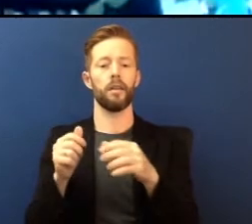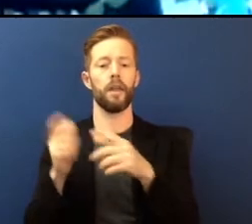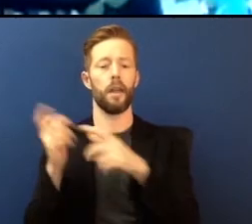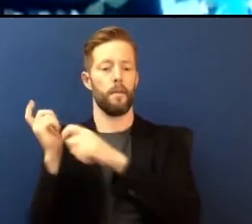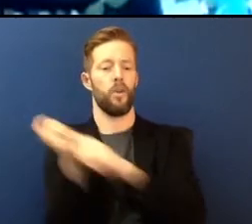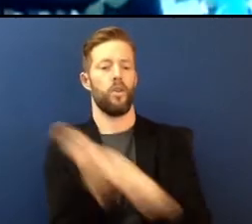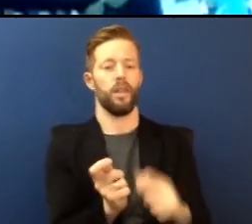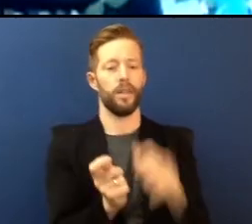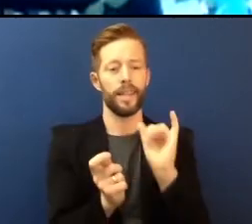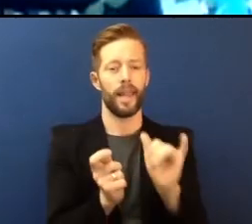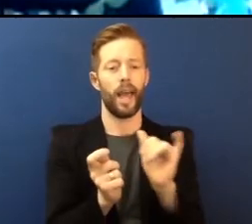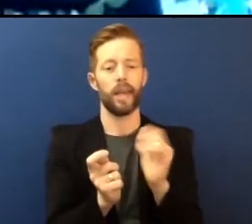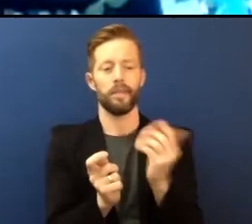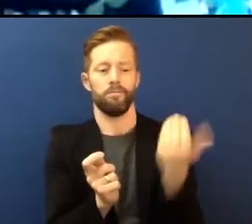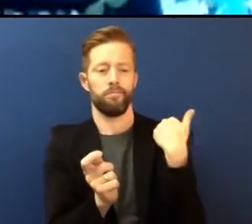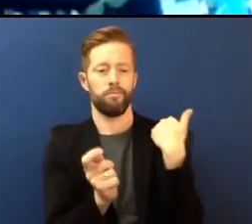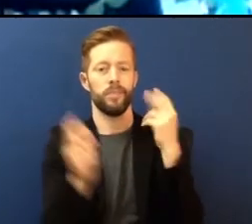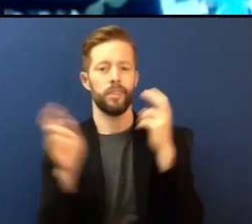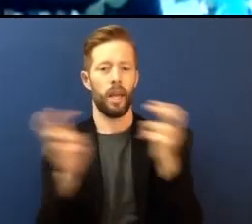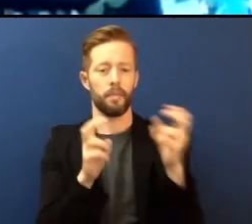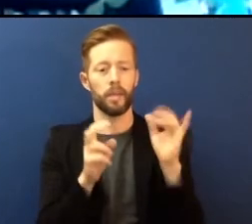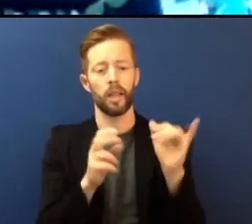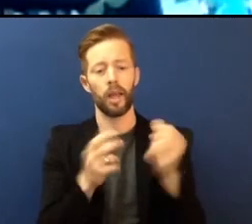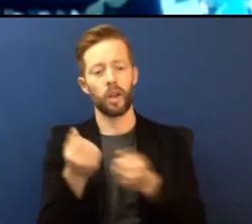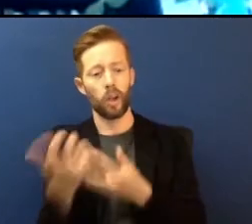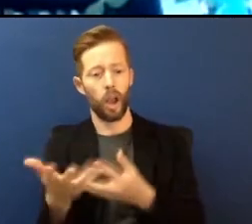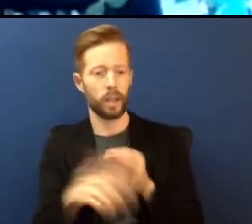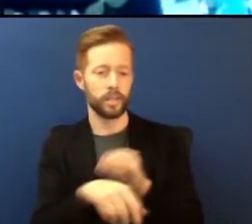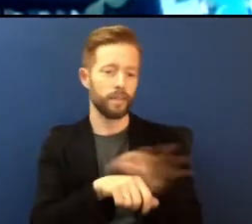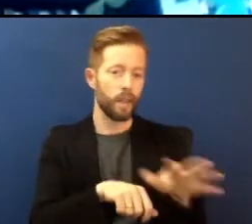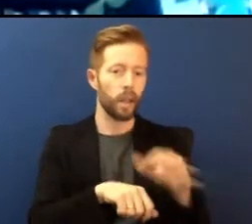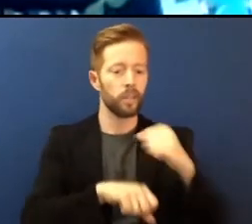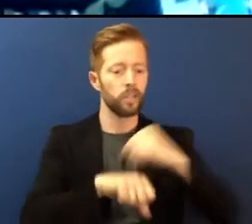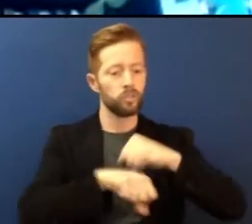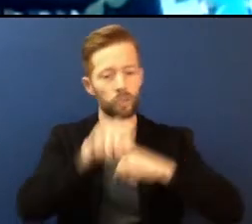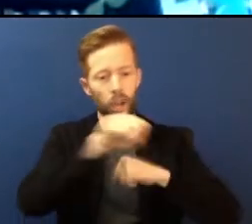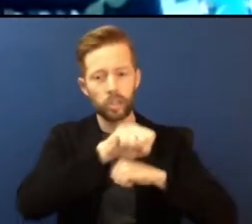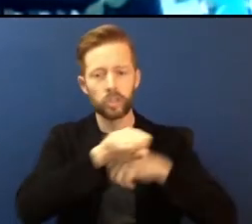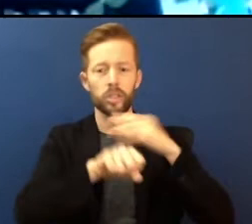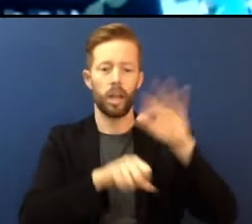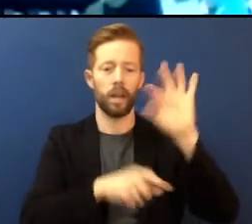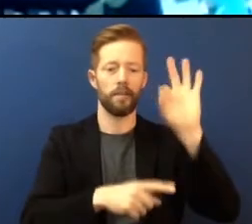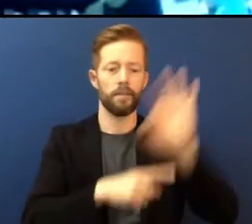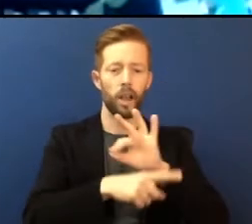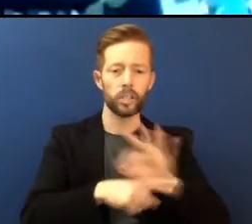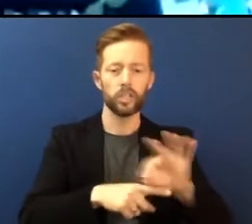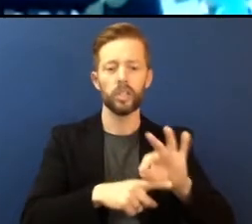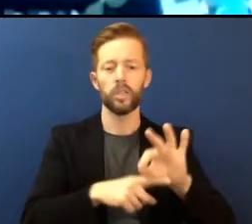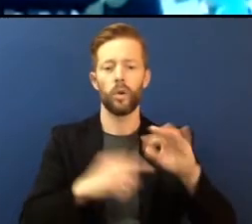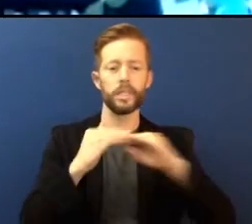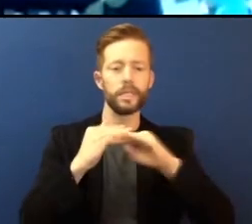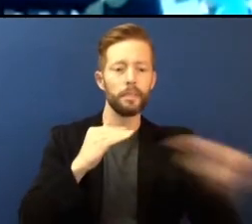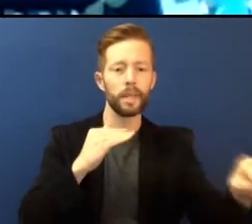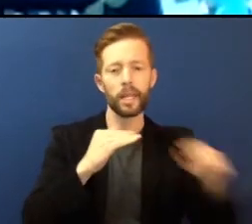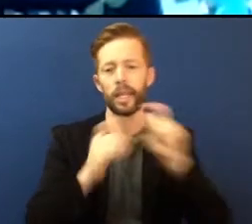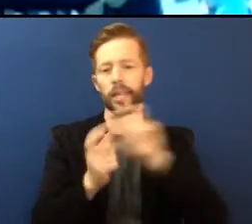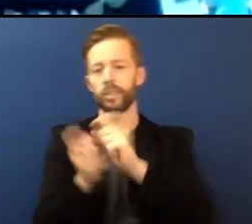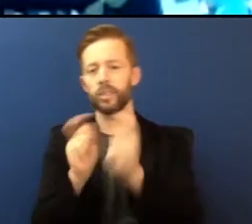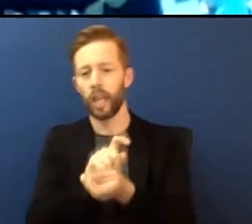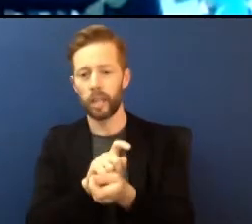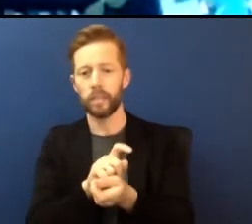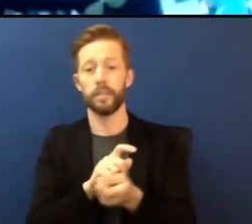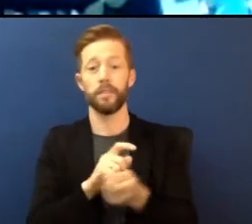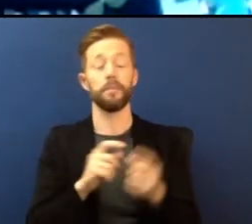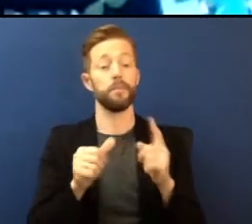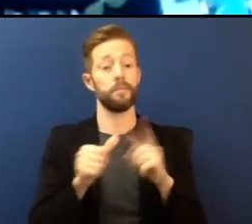bring back that same cross-cutting concept. You can talk again about the cause and effect, or the structure and the function, or the stability and